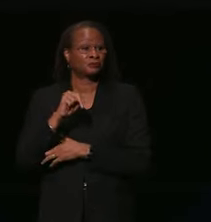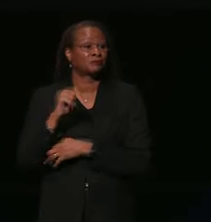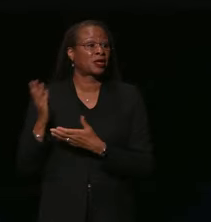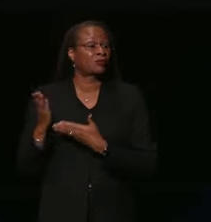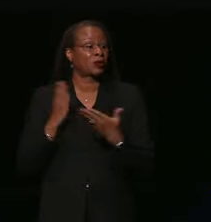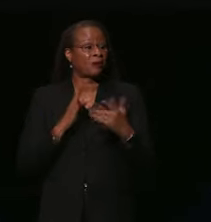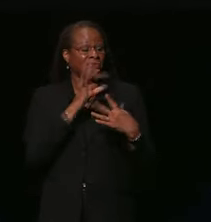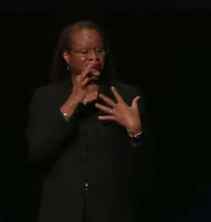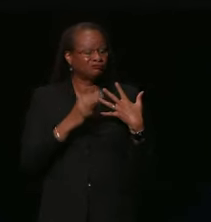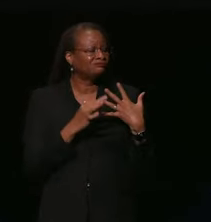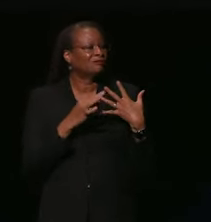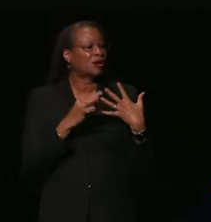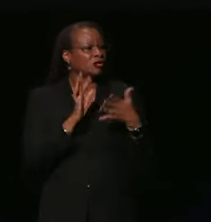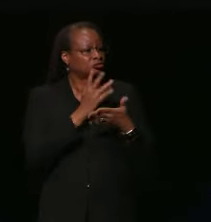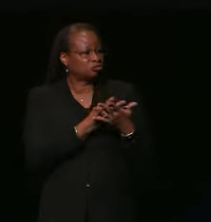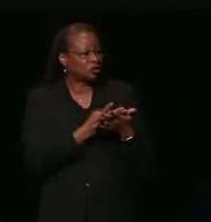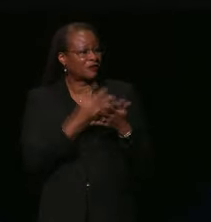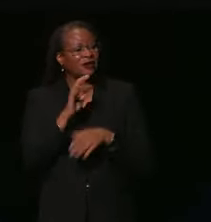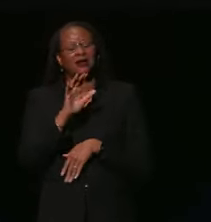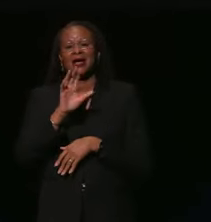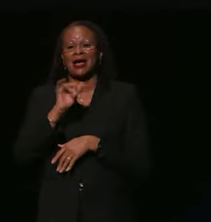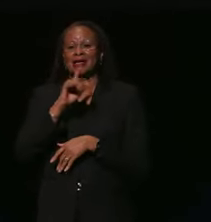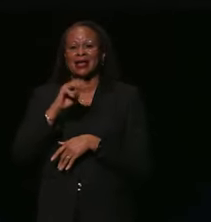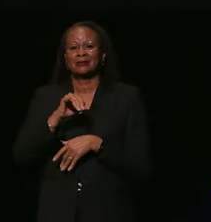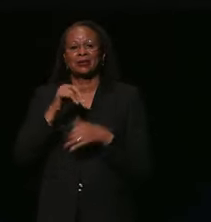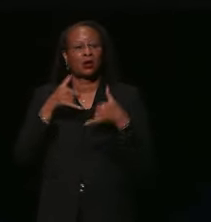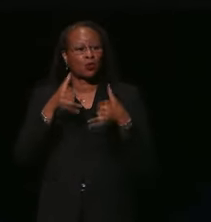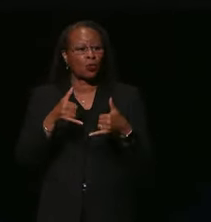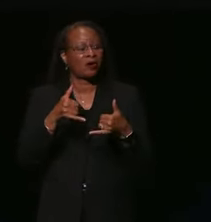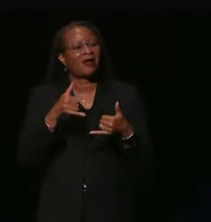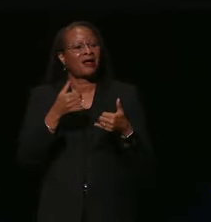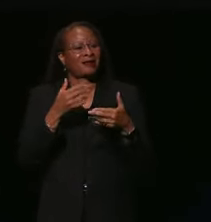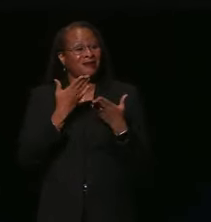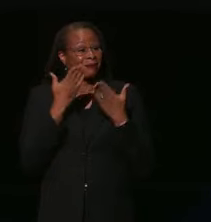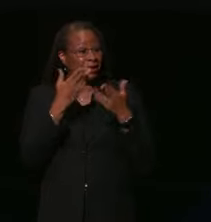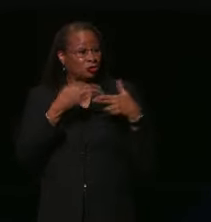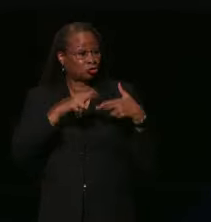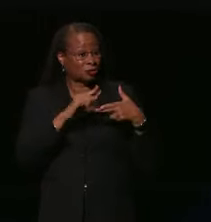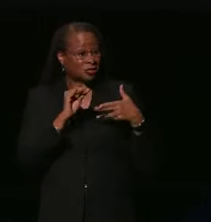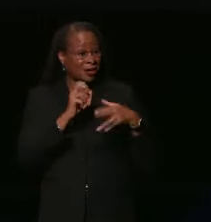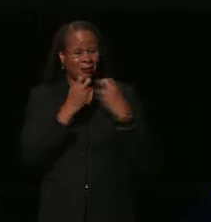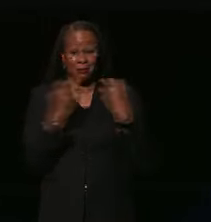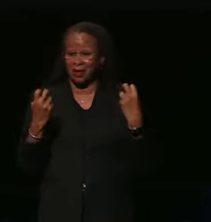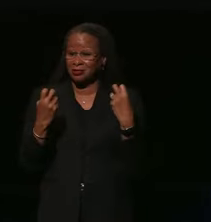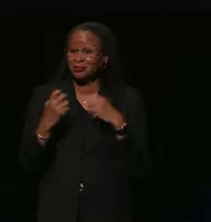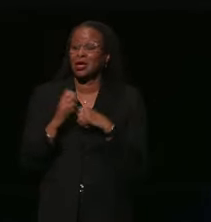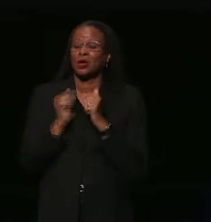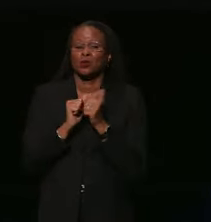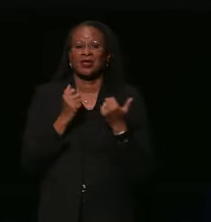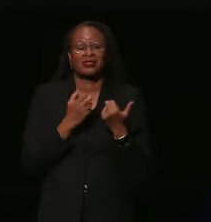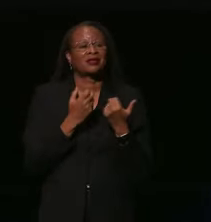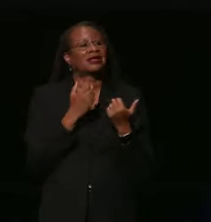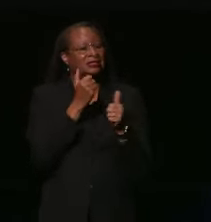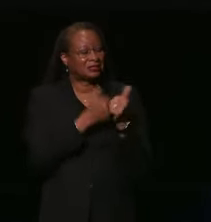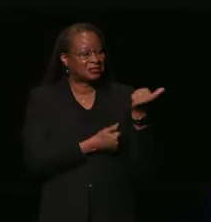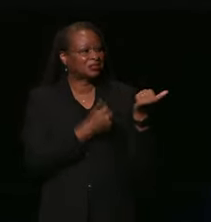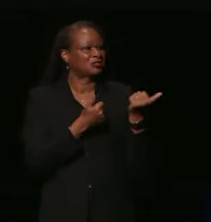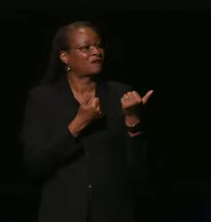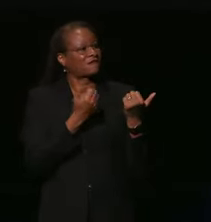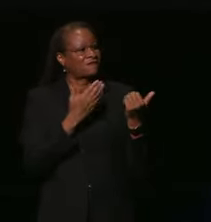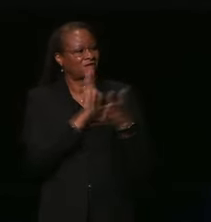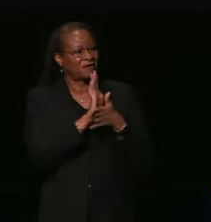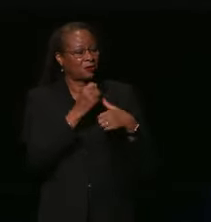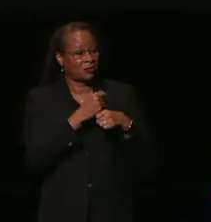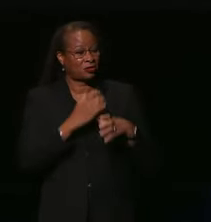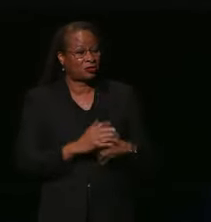select screenings of Academy Award nominated shorts and panels with Academy Award nominated filmmakers in